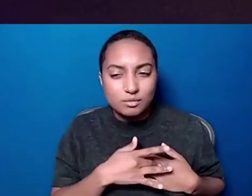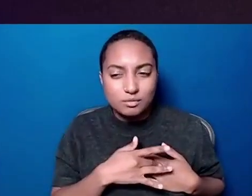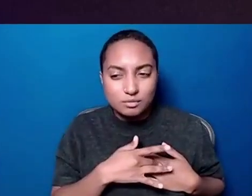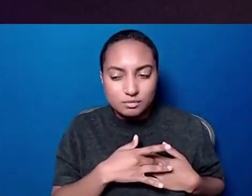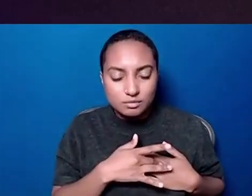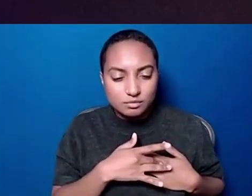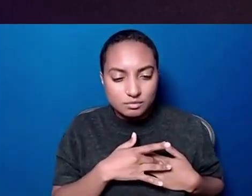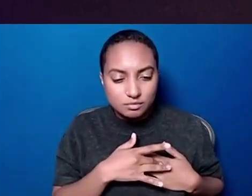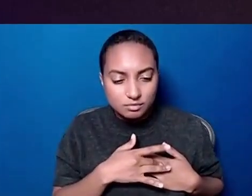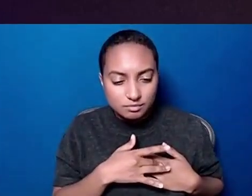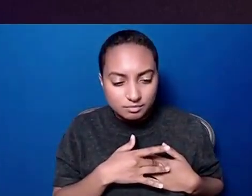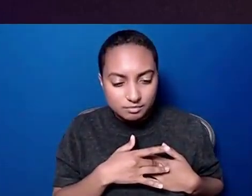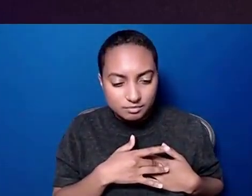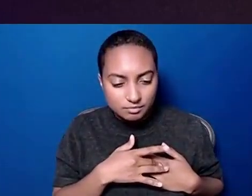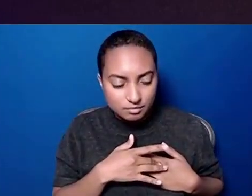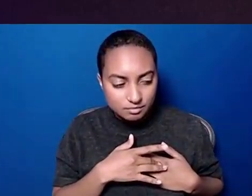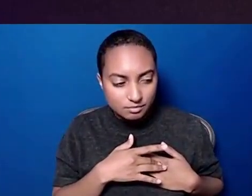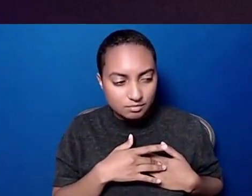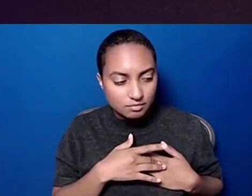And while you are there,